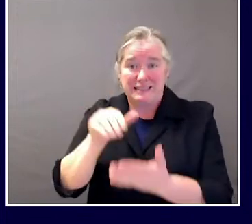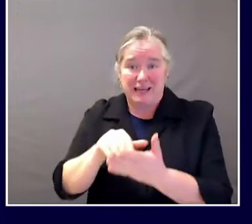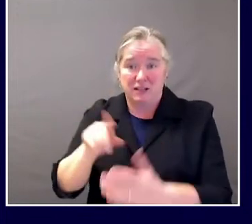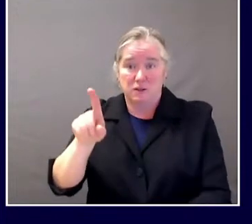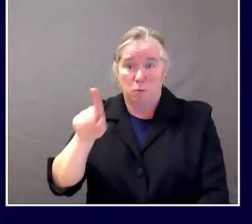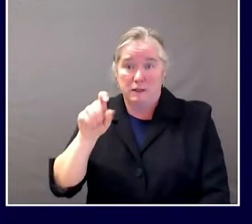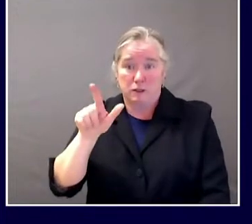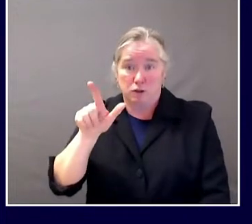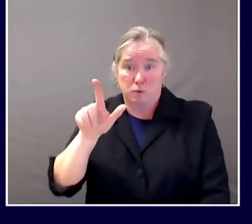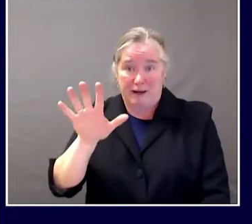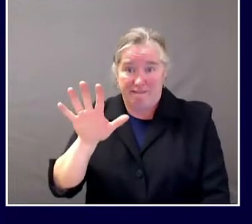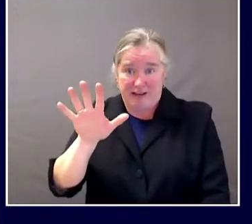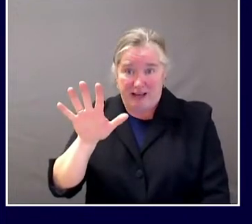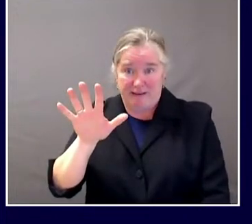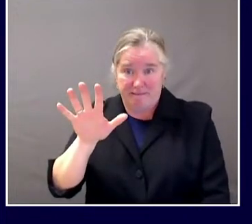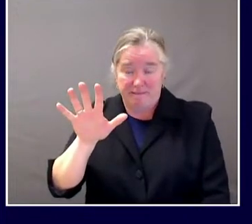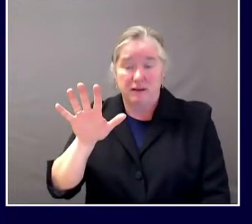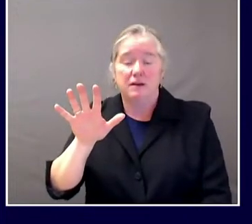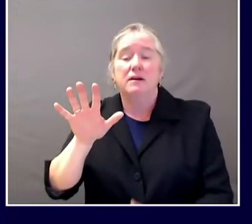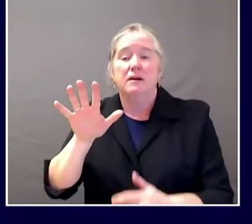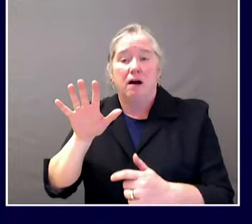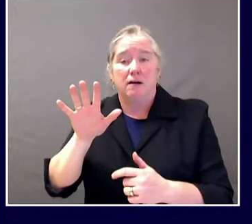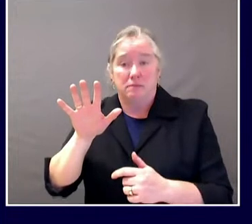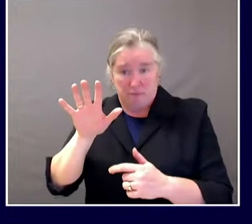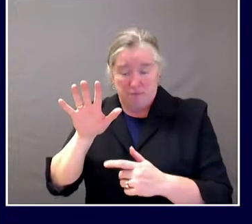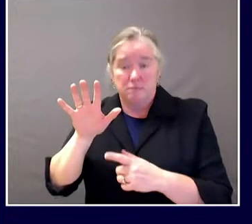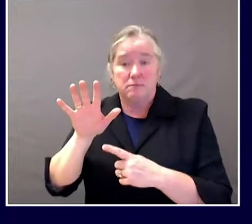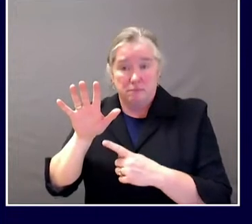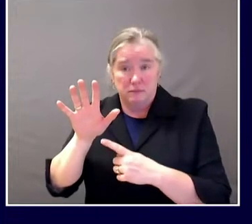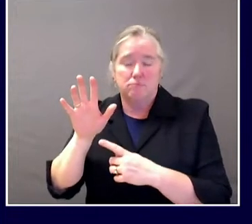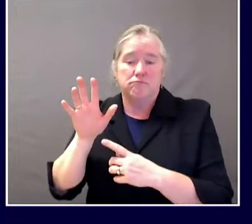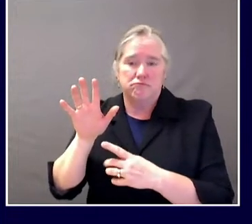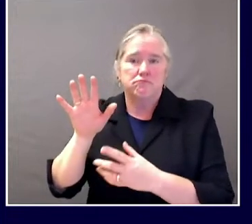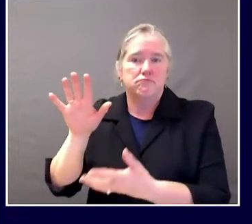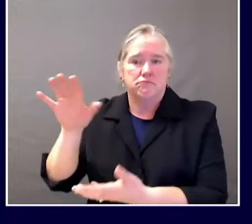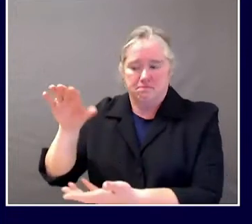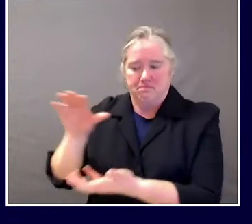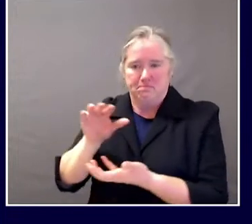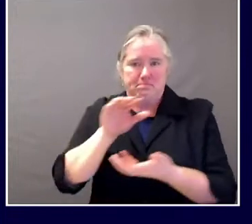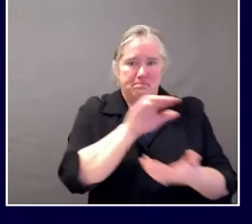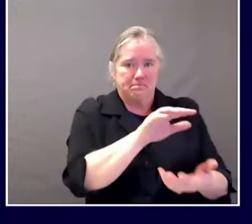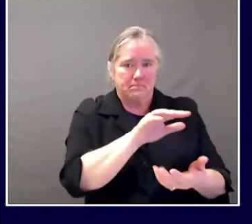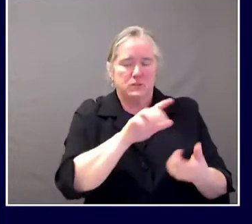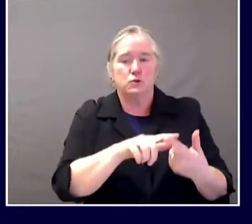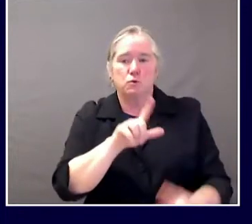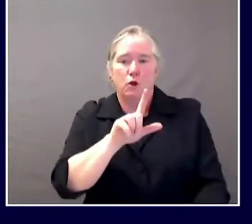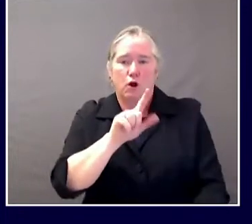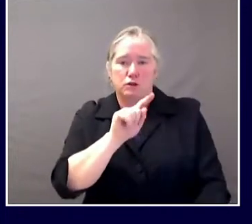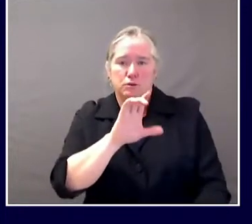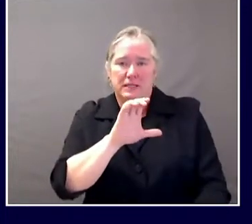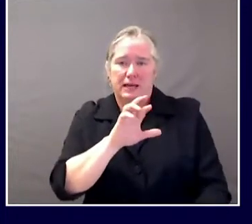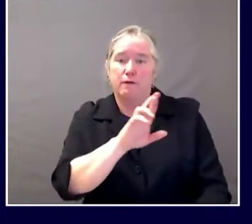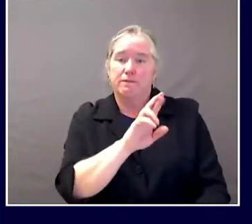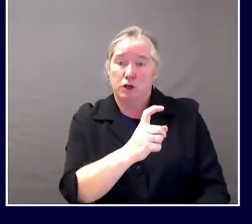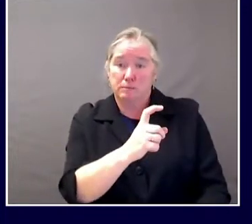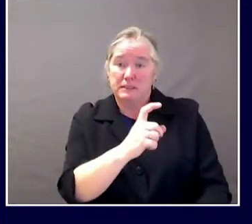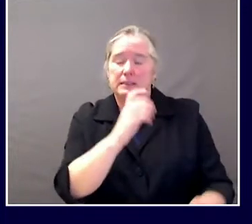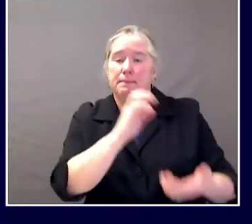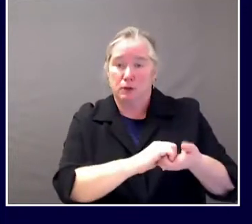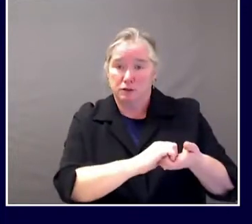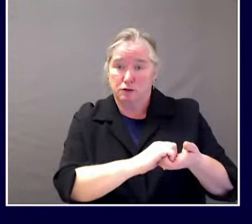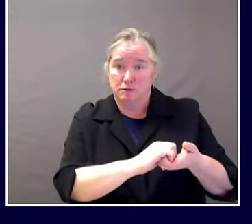26,125 of those 81,000 doses to the long-term care pharmacy partnership.